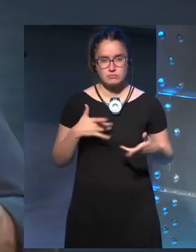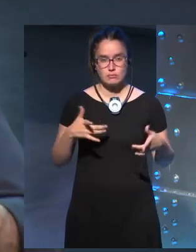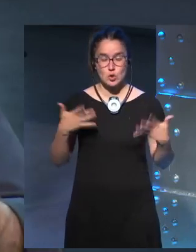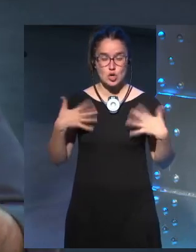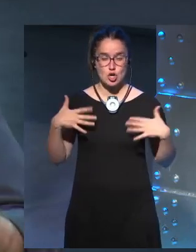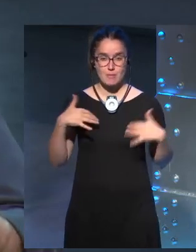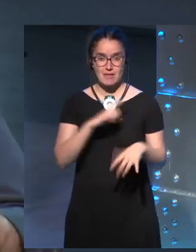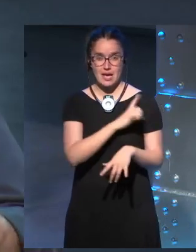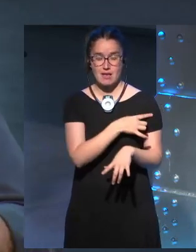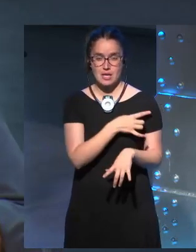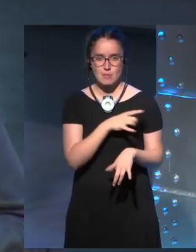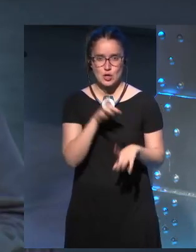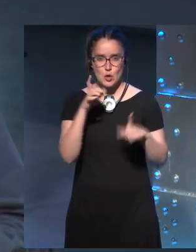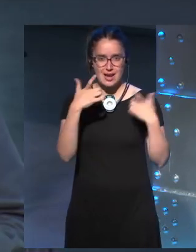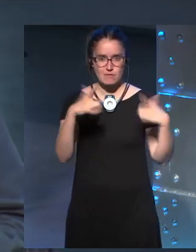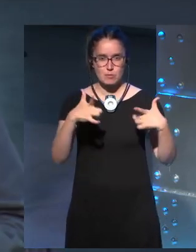And I'll sit there on the bed